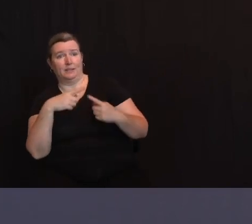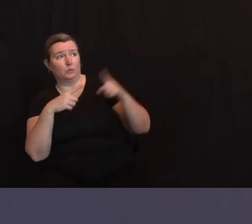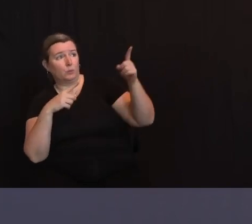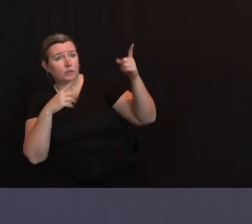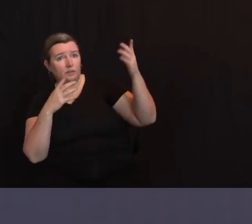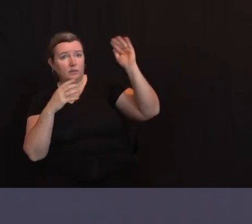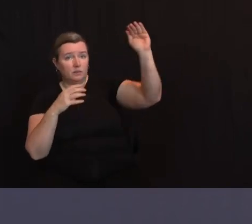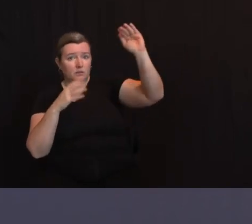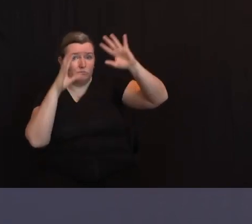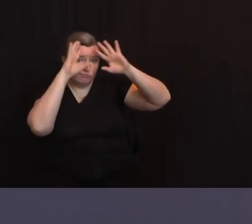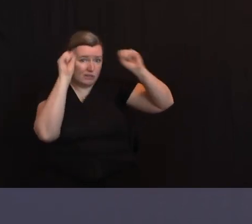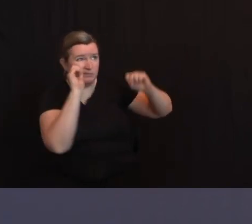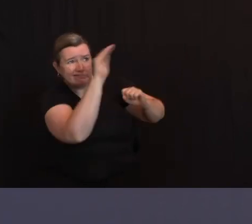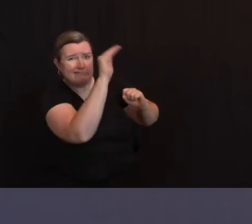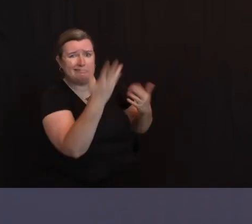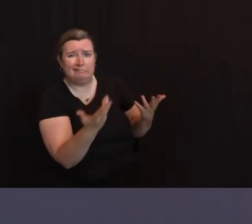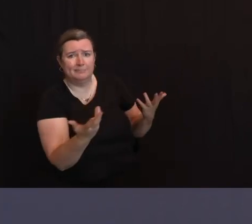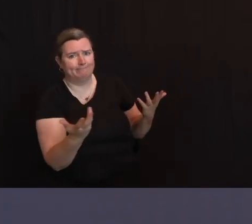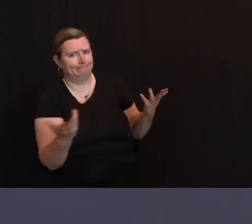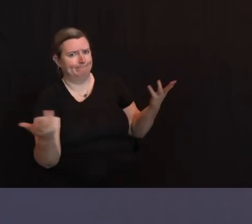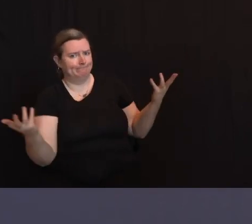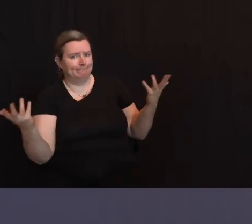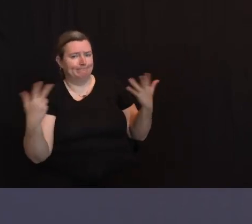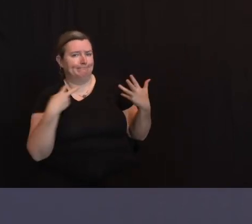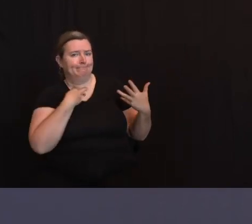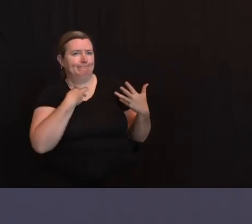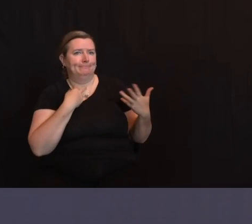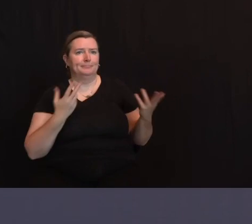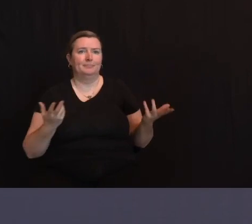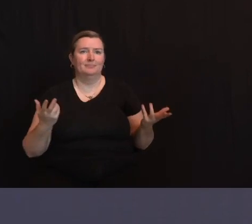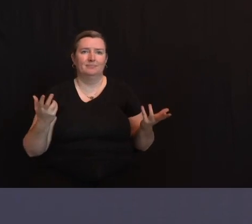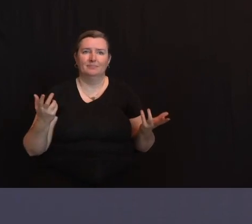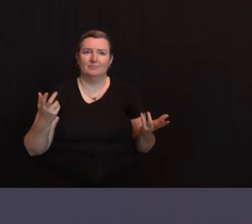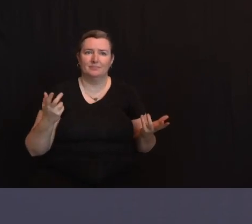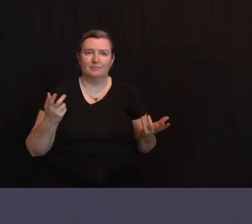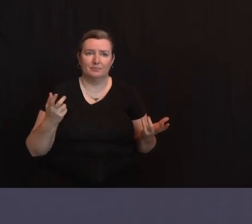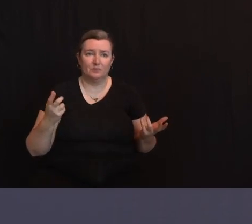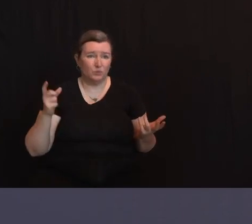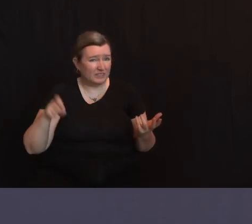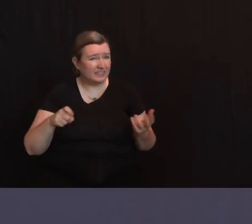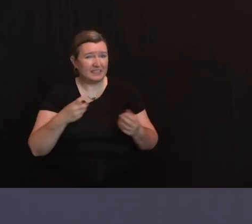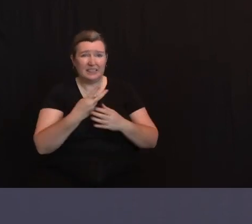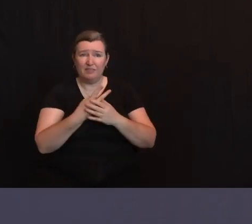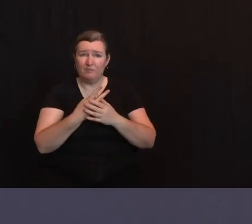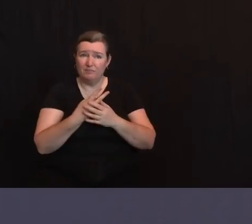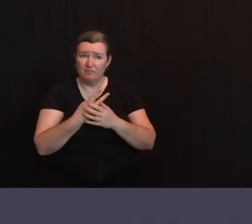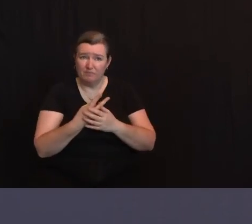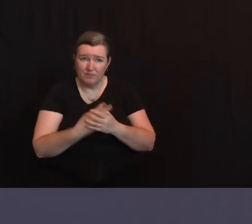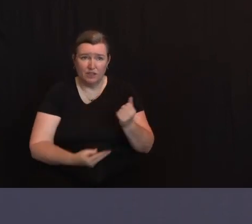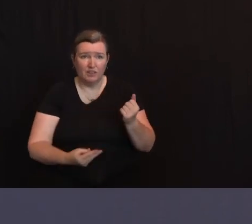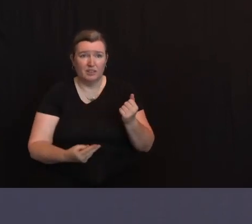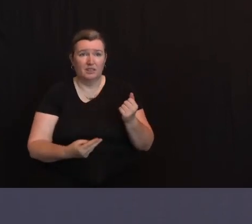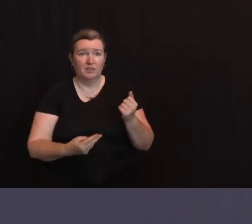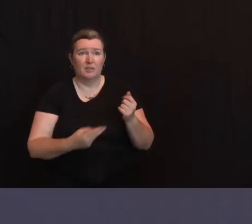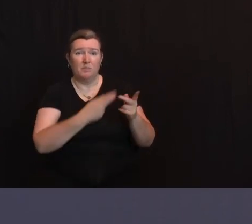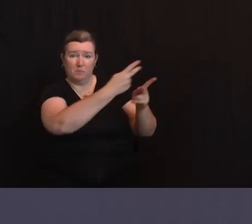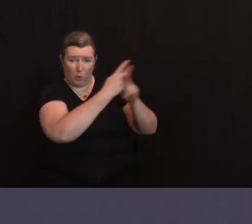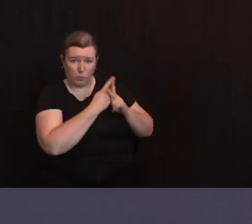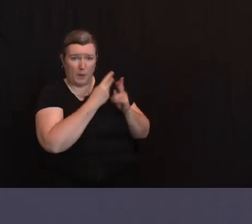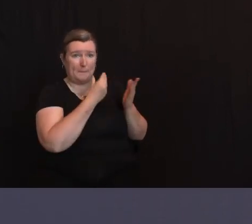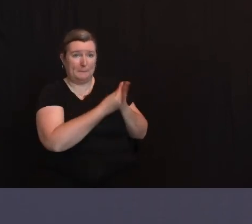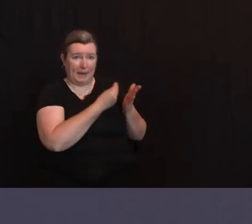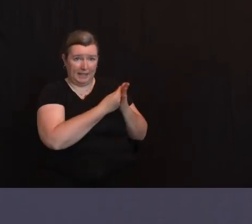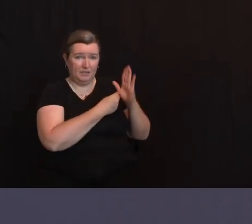is not either or, it is and both. We need the ability to borrow up to that number